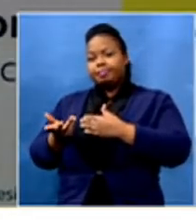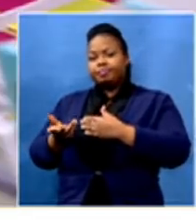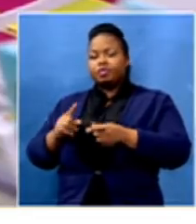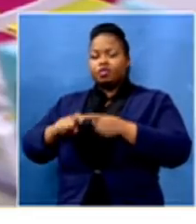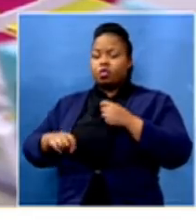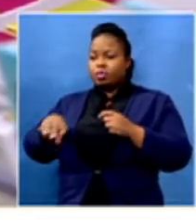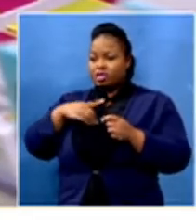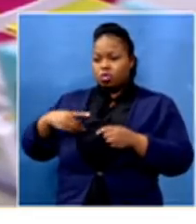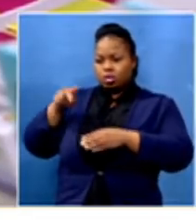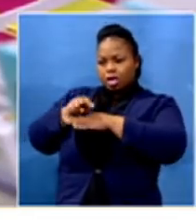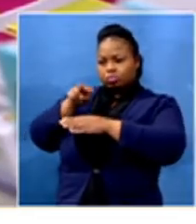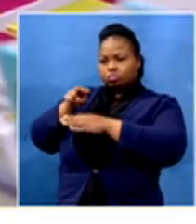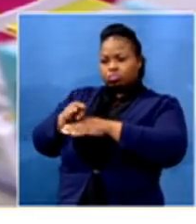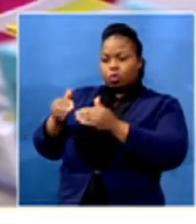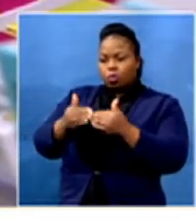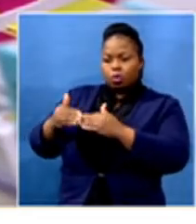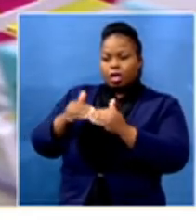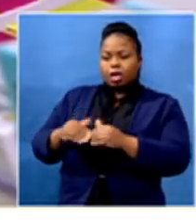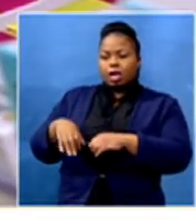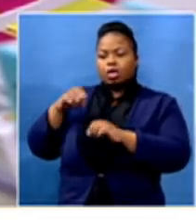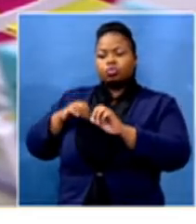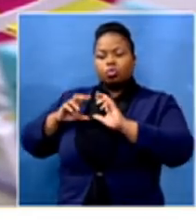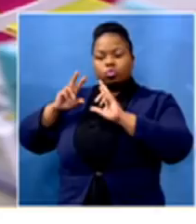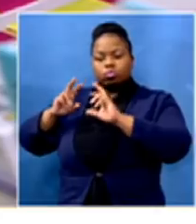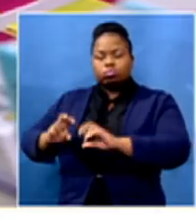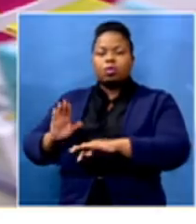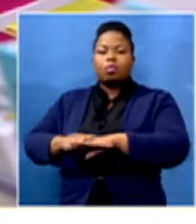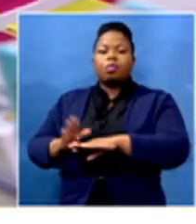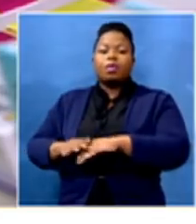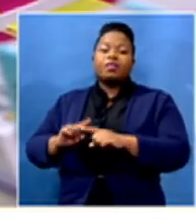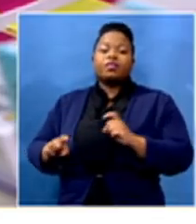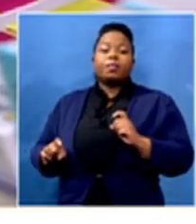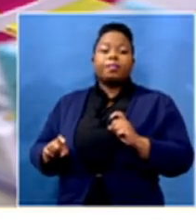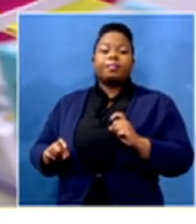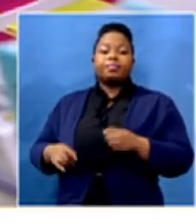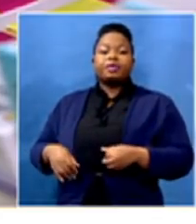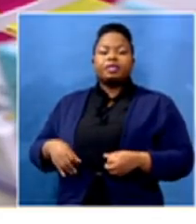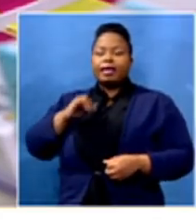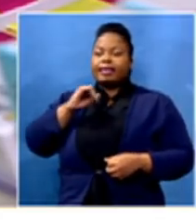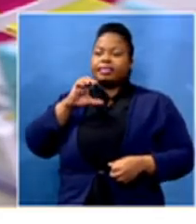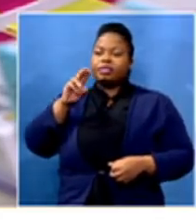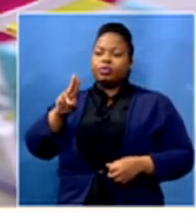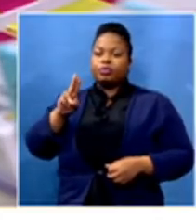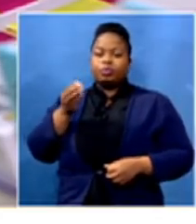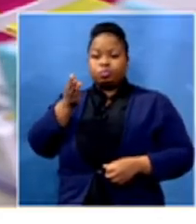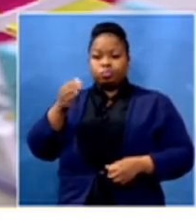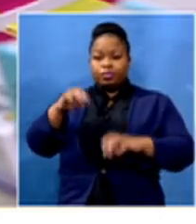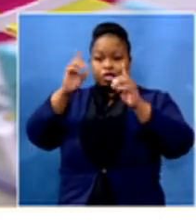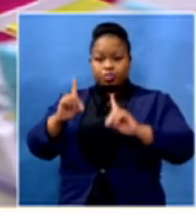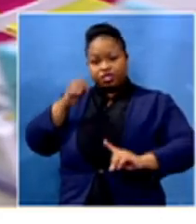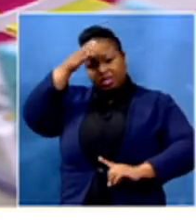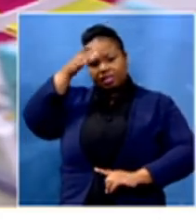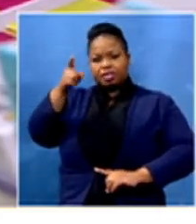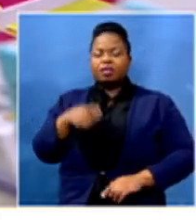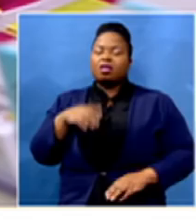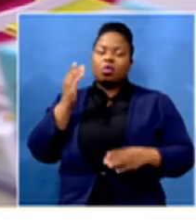clinician supervision. And from the point of view of the intensive care specialists, they live on it, they work on it